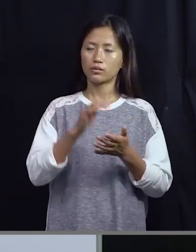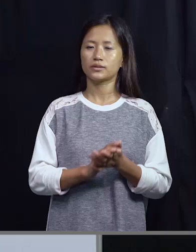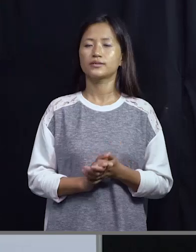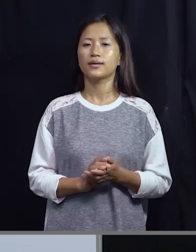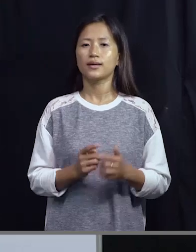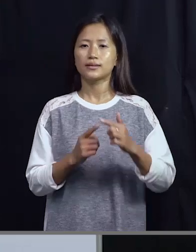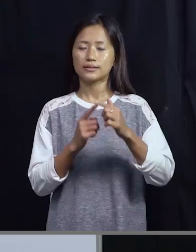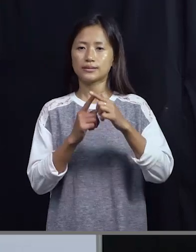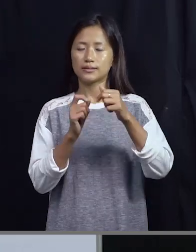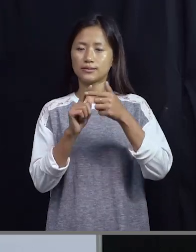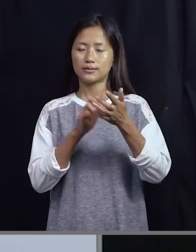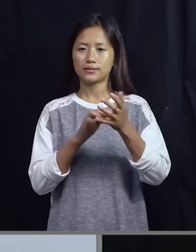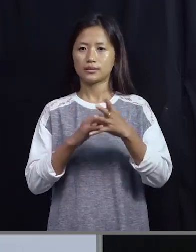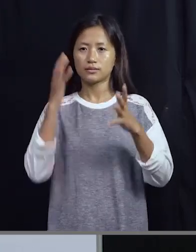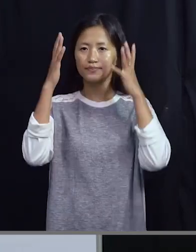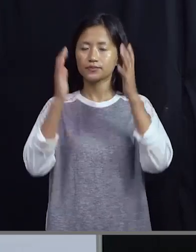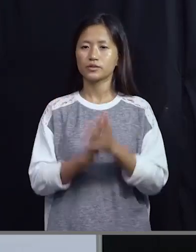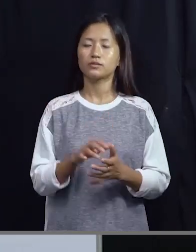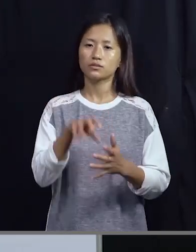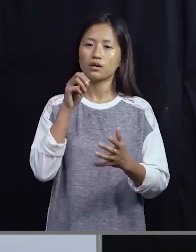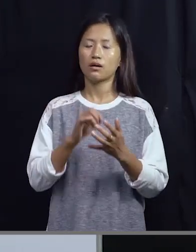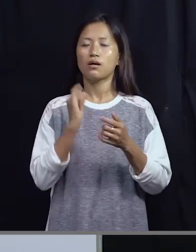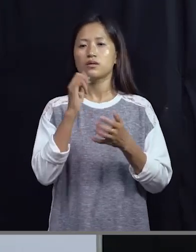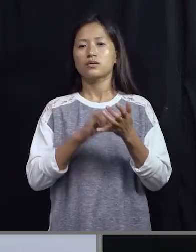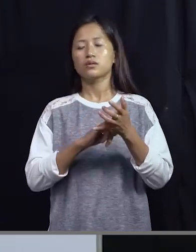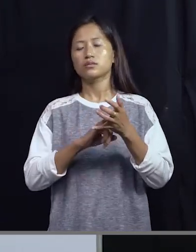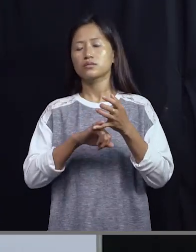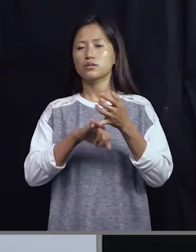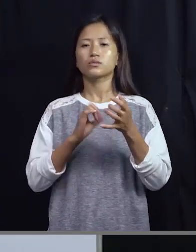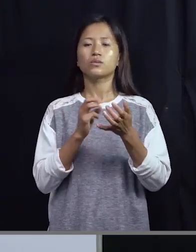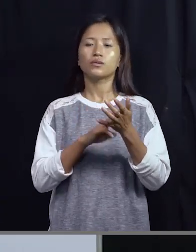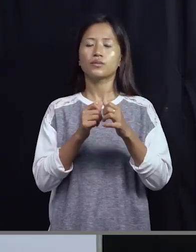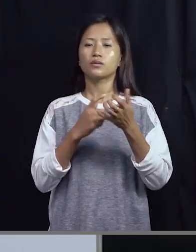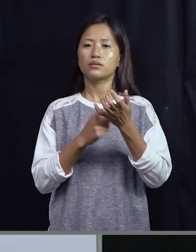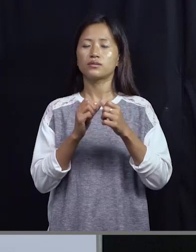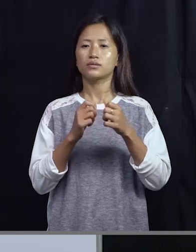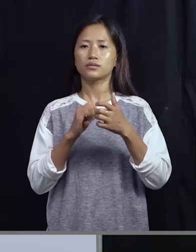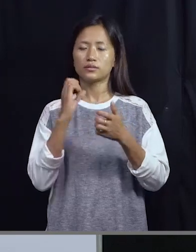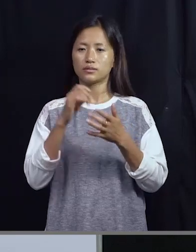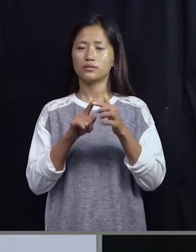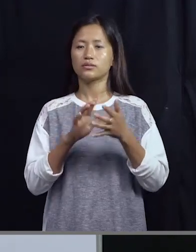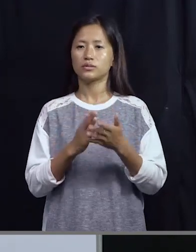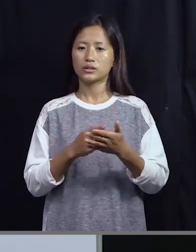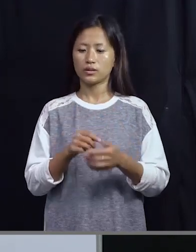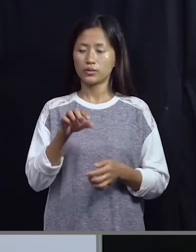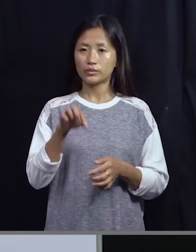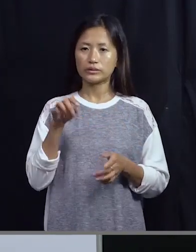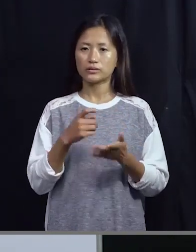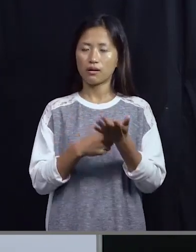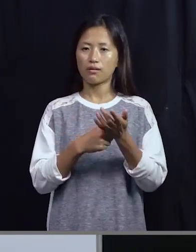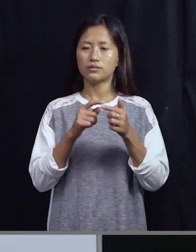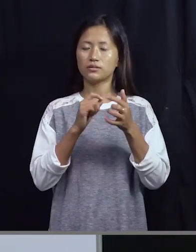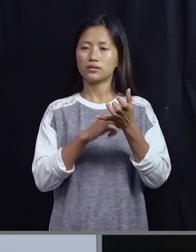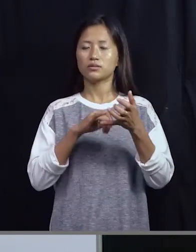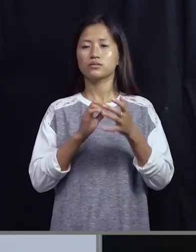released by the enzyme topoisomerase, which is responsible for cutting one strand of